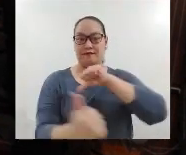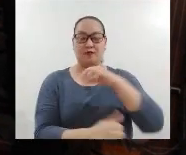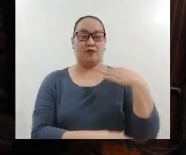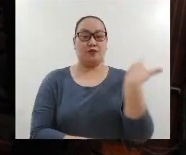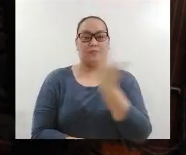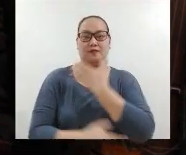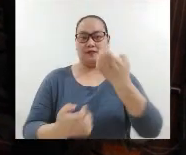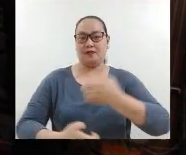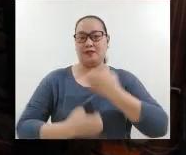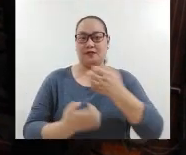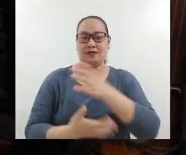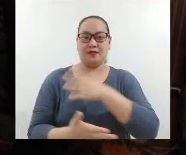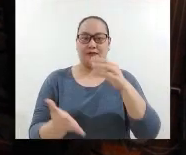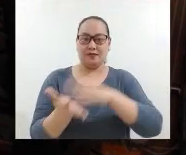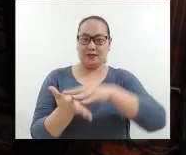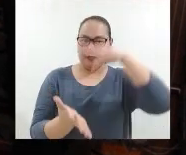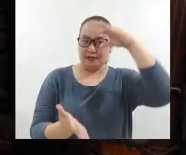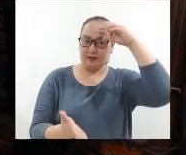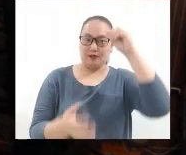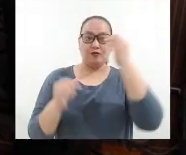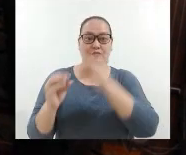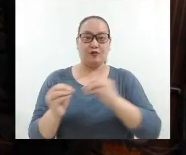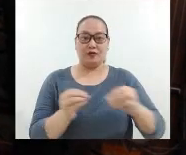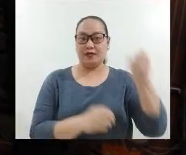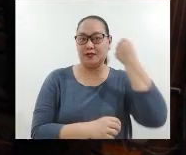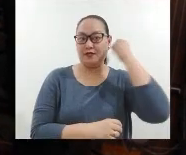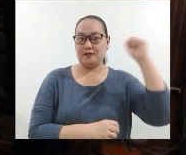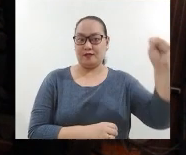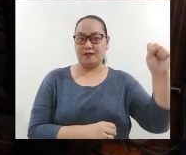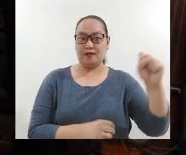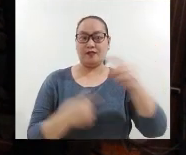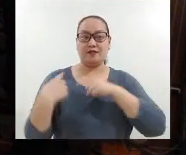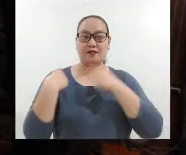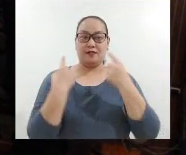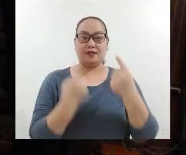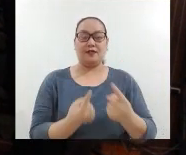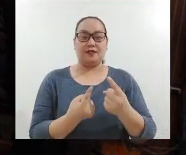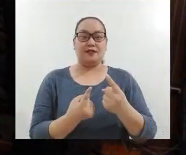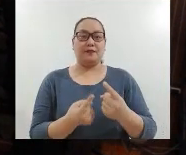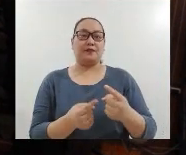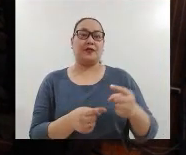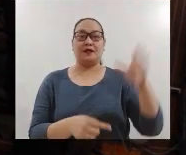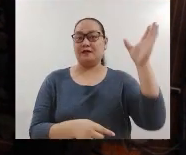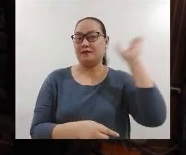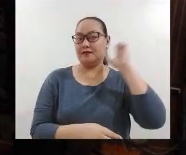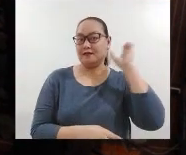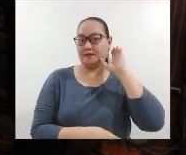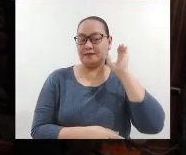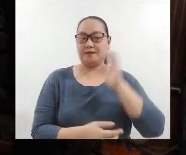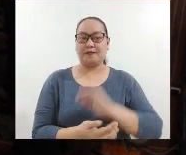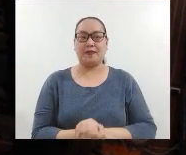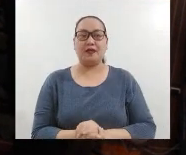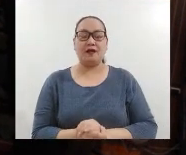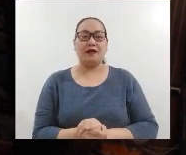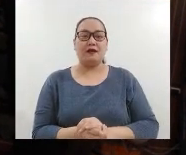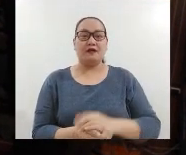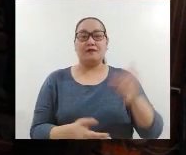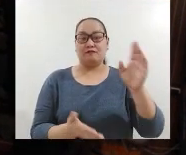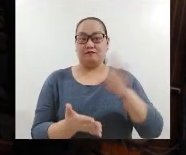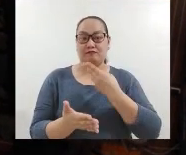been enjoying and learning these organized sounds since the day we acquired our sense of hearing. We listen to music